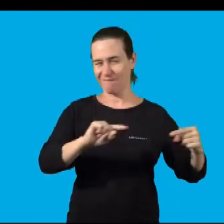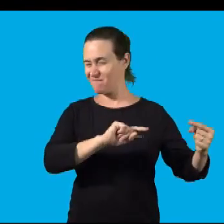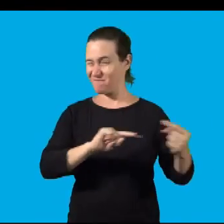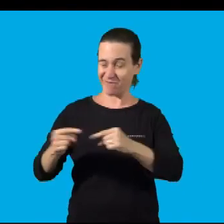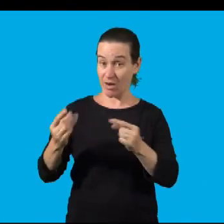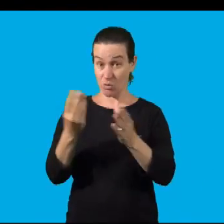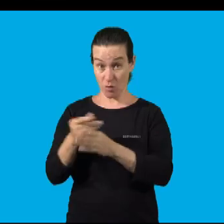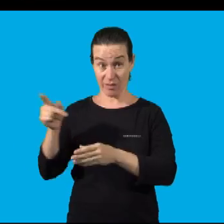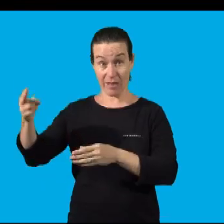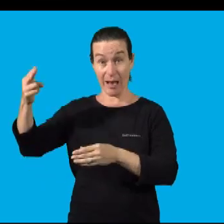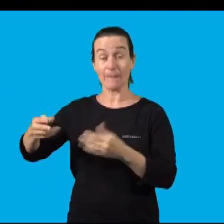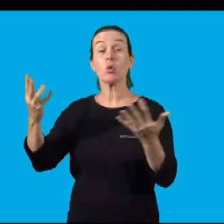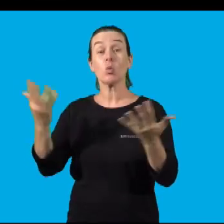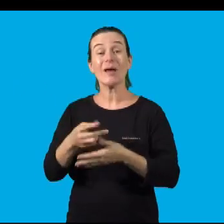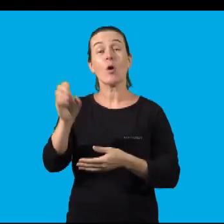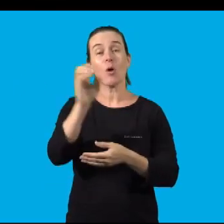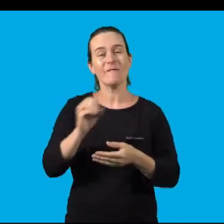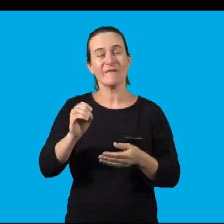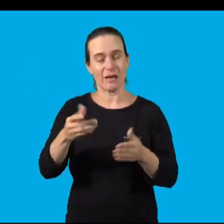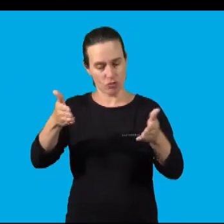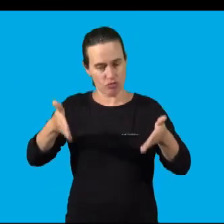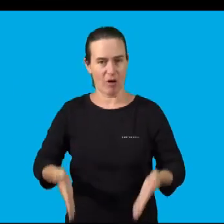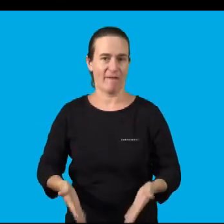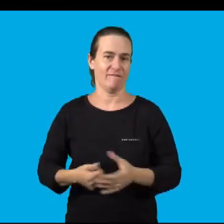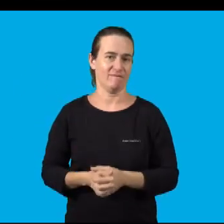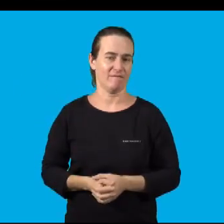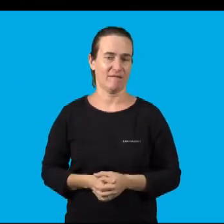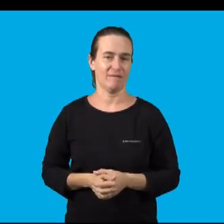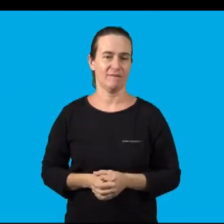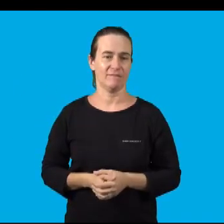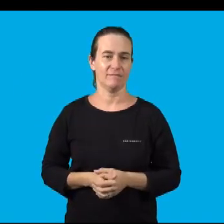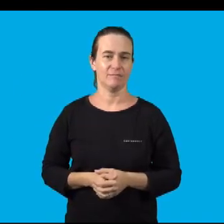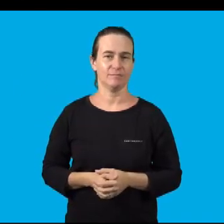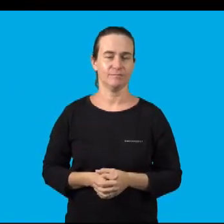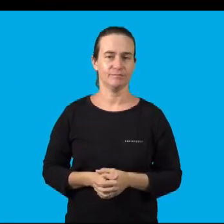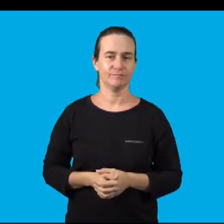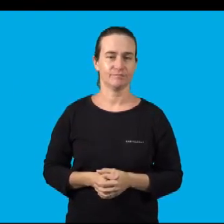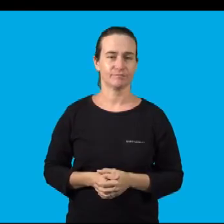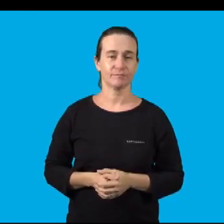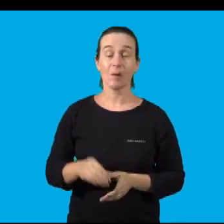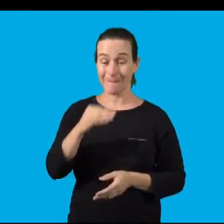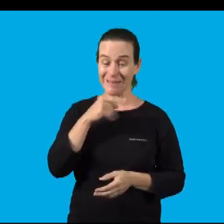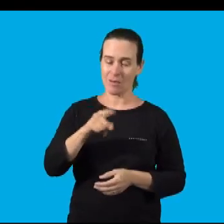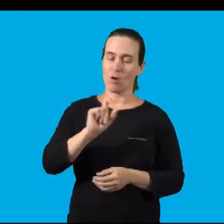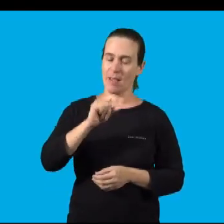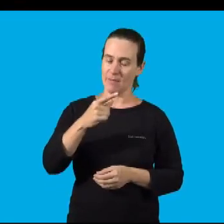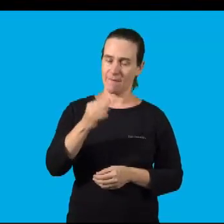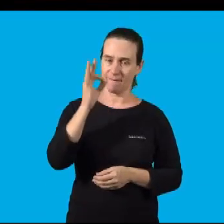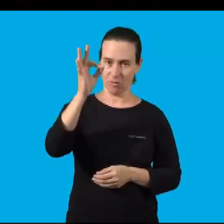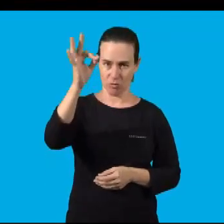aggressively brawls with Hamlet at Ophelia's graveside. So from the furthermore to the ending, we are dealing with